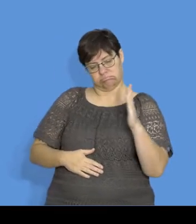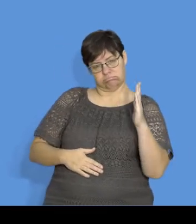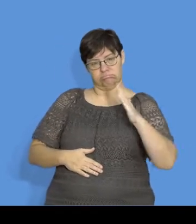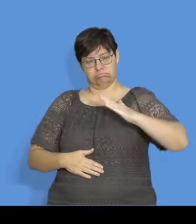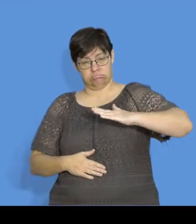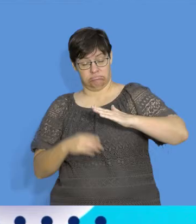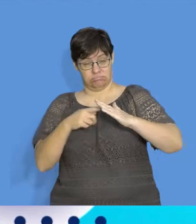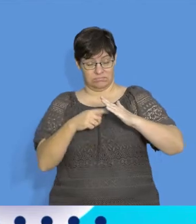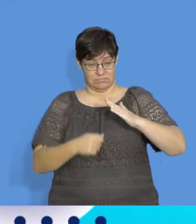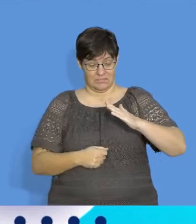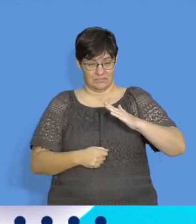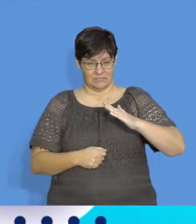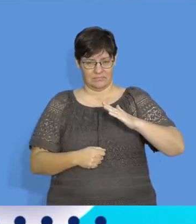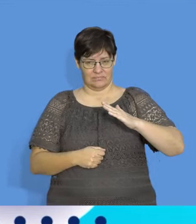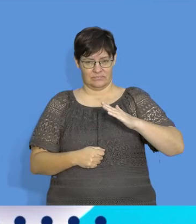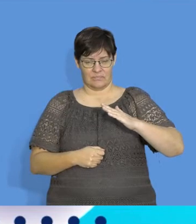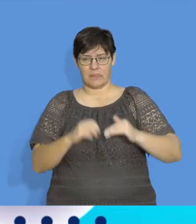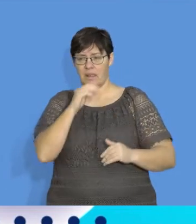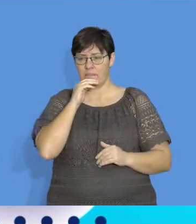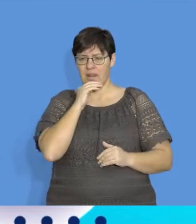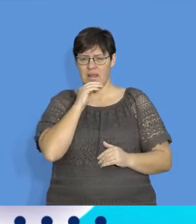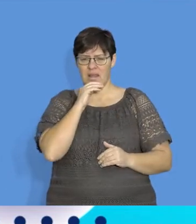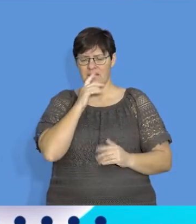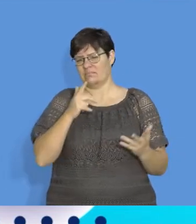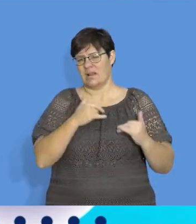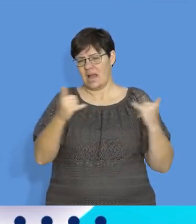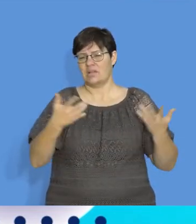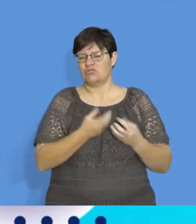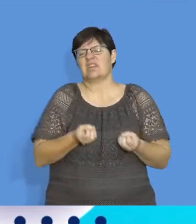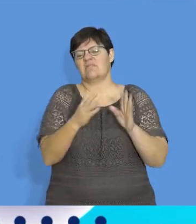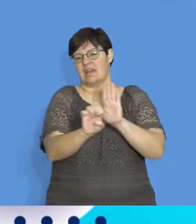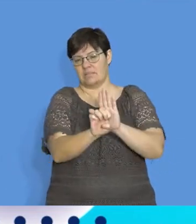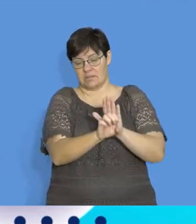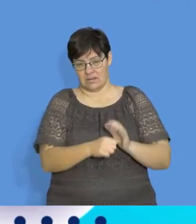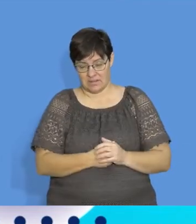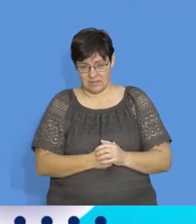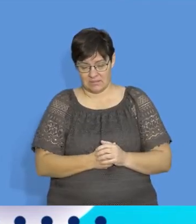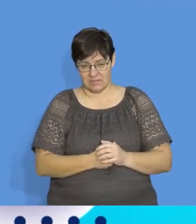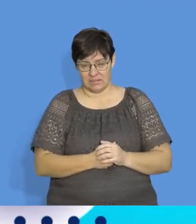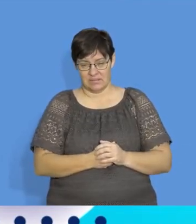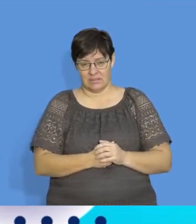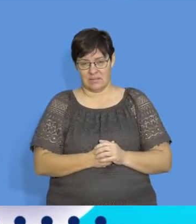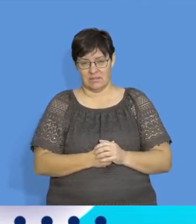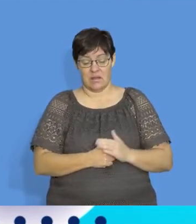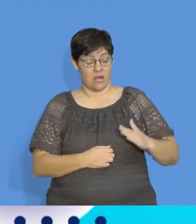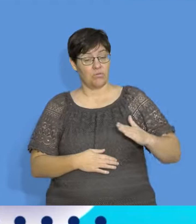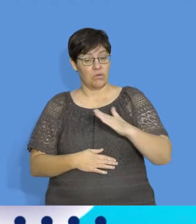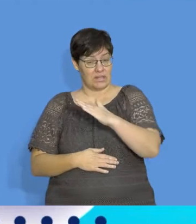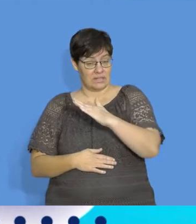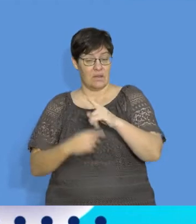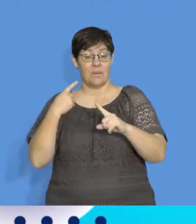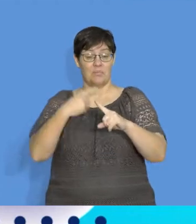okay? This does not mean this is the equation of a line. Just give you an example. So if the gradient